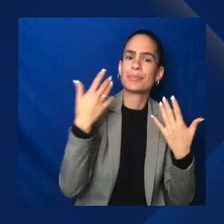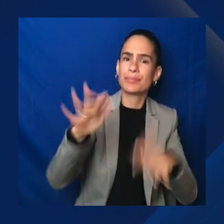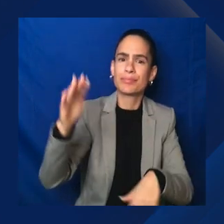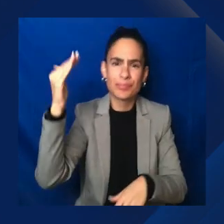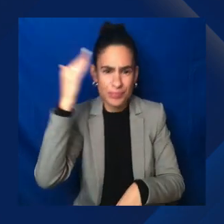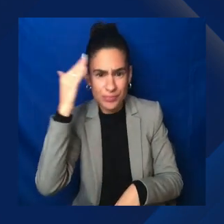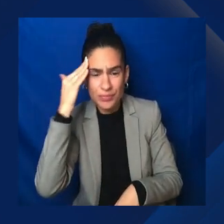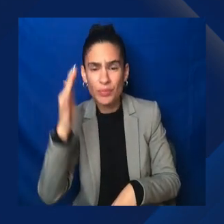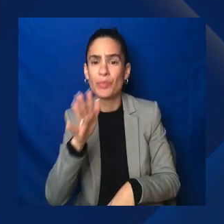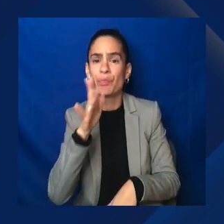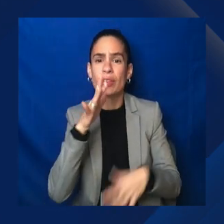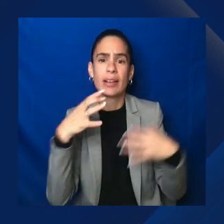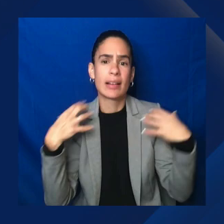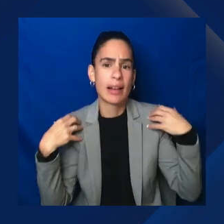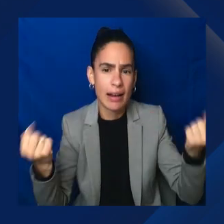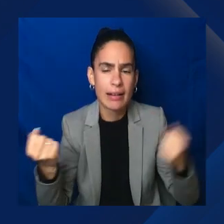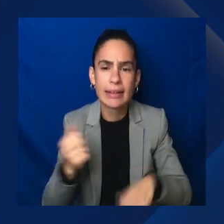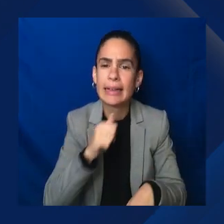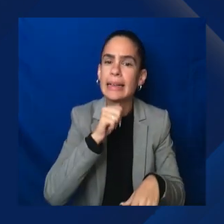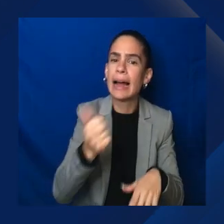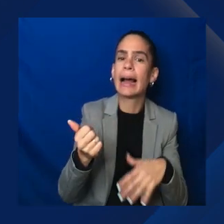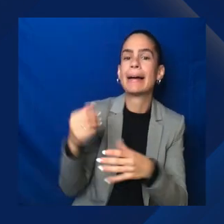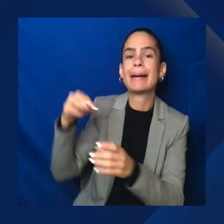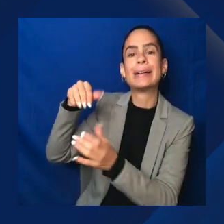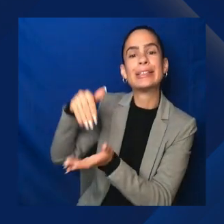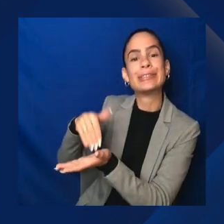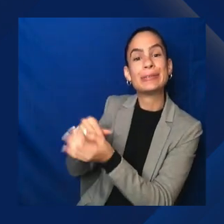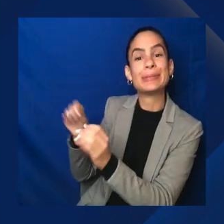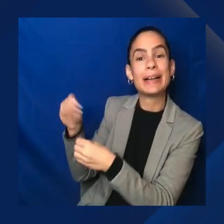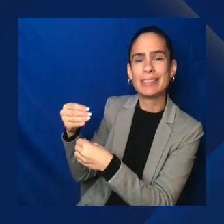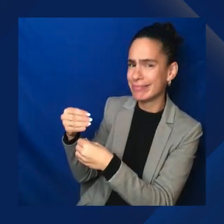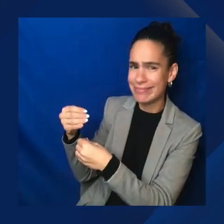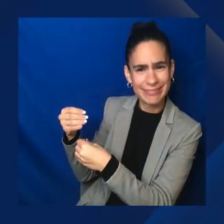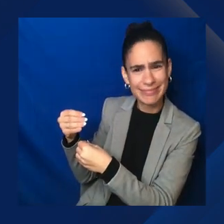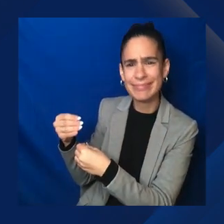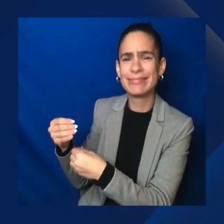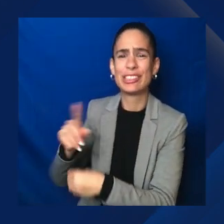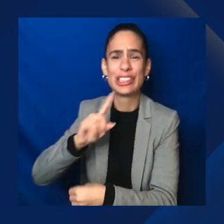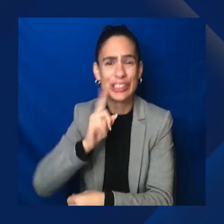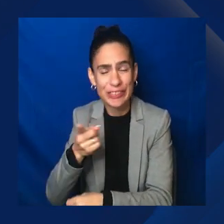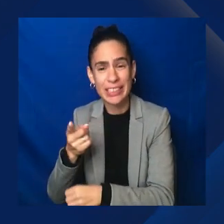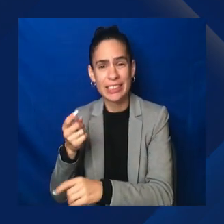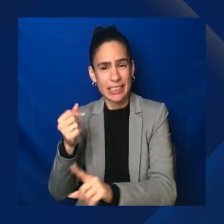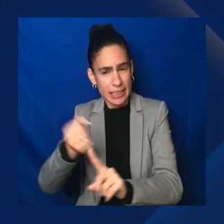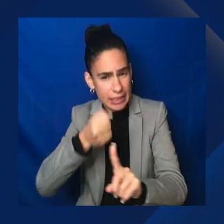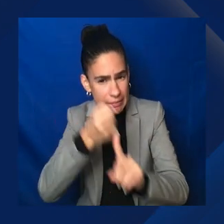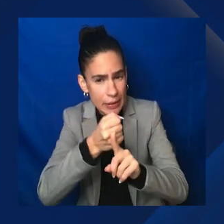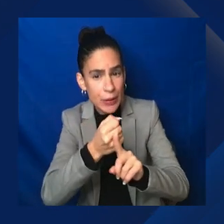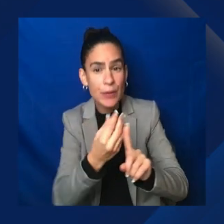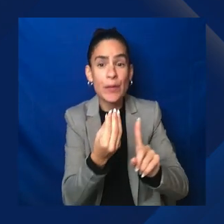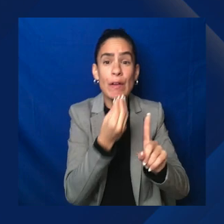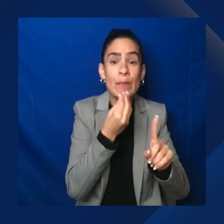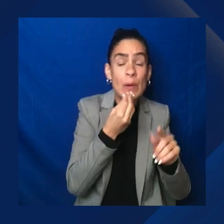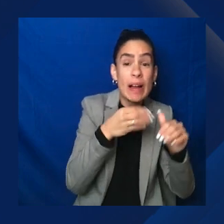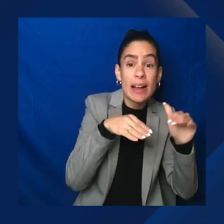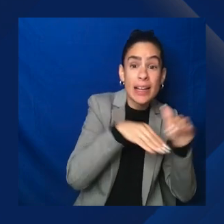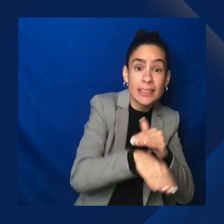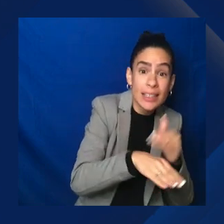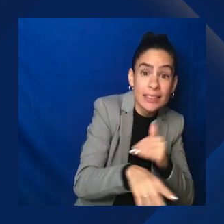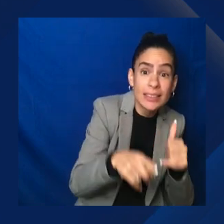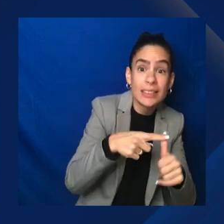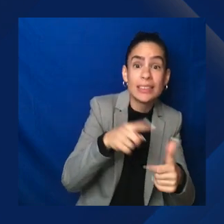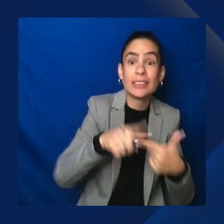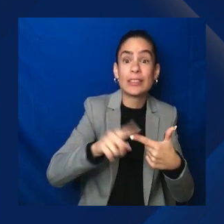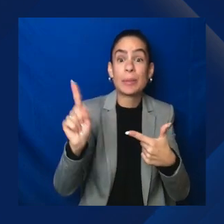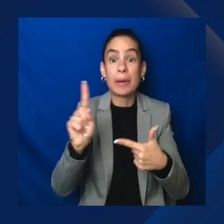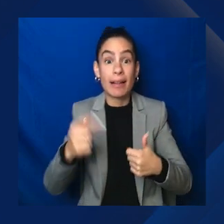doctor's office. It's affected by what food a pregnant woman has access to, where she lives, how her